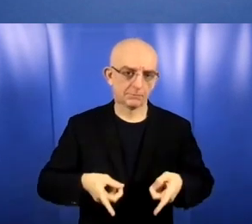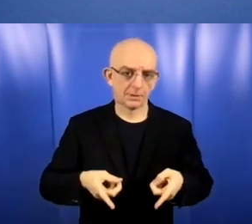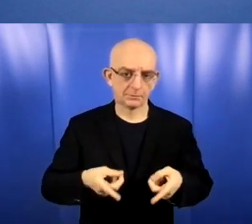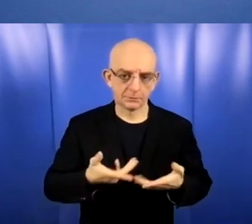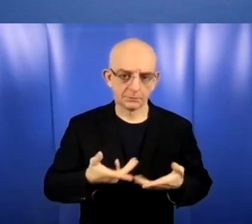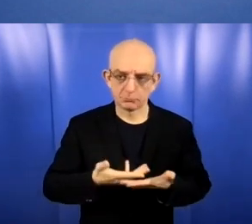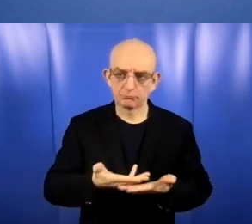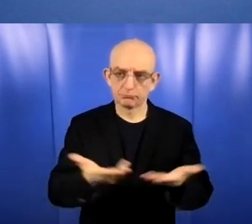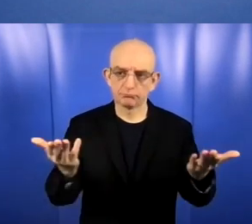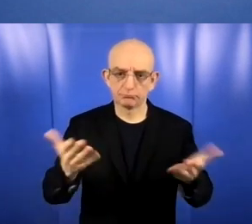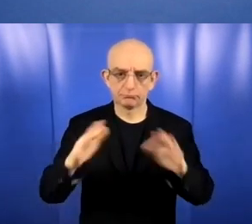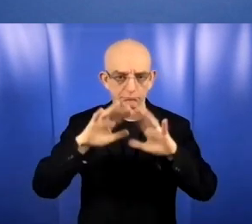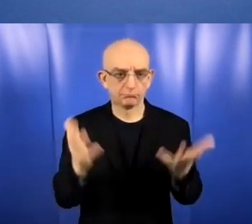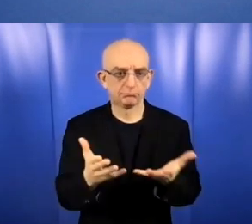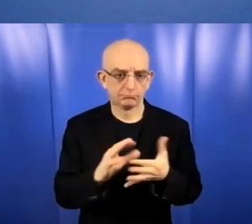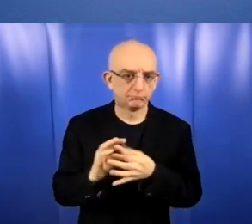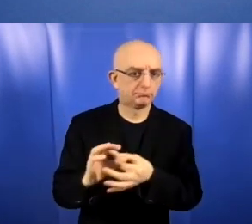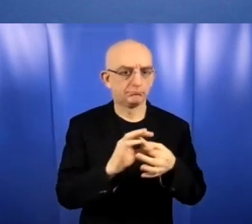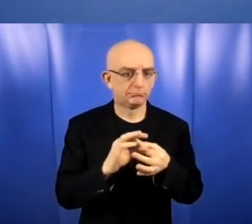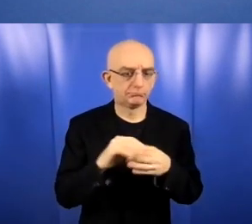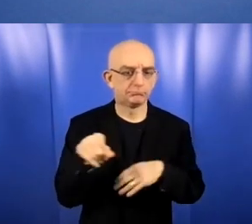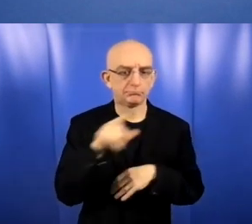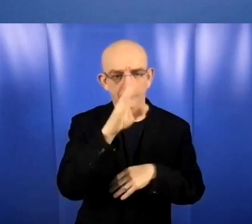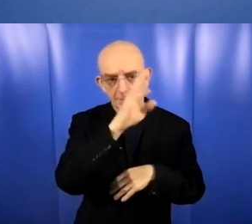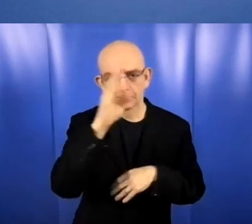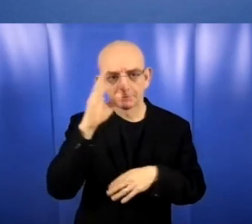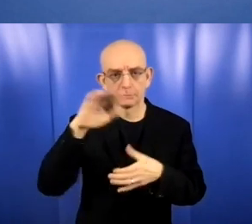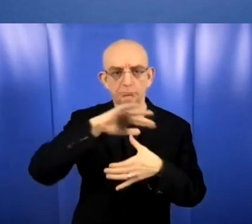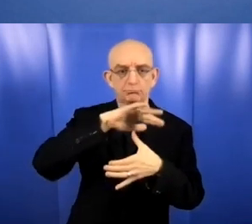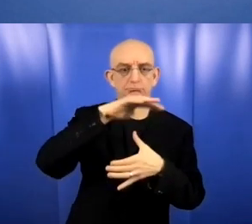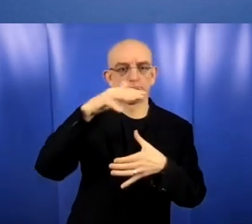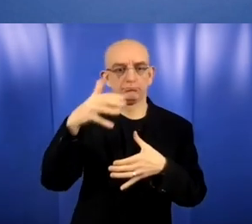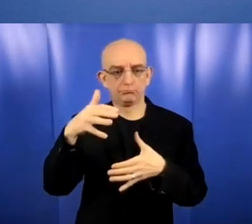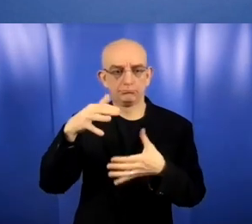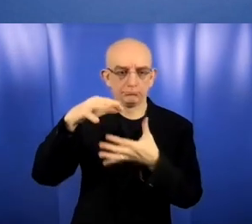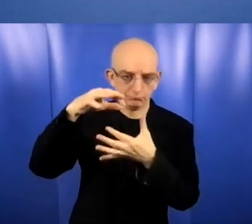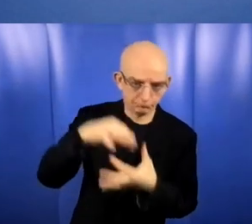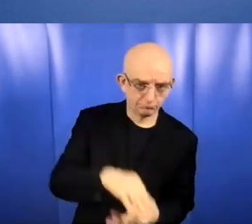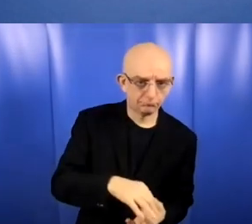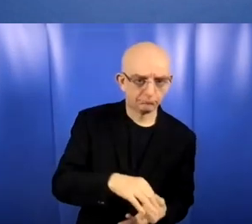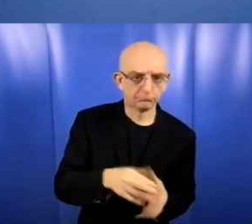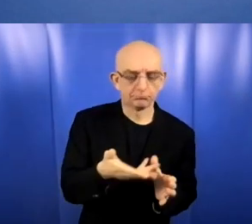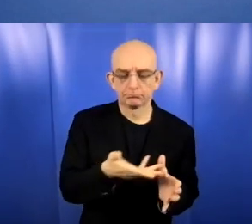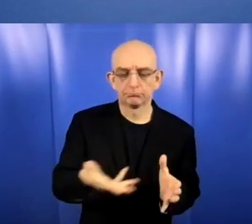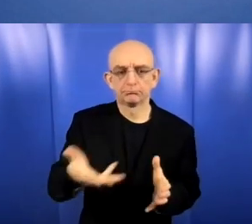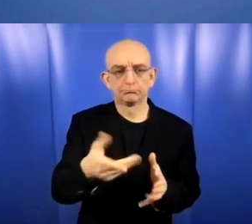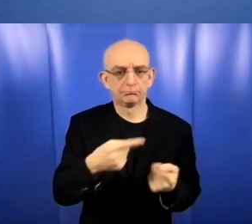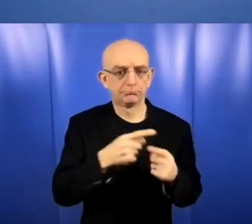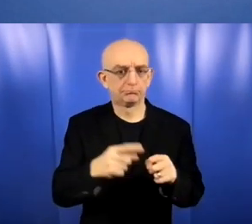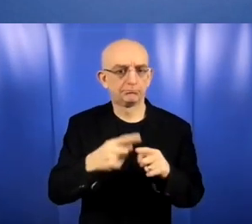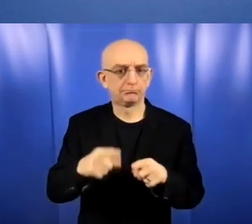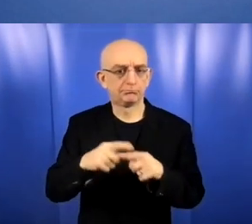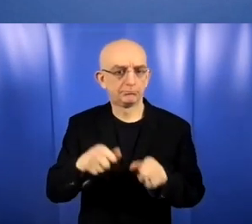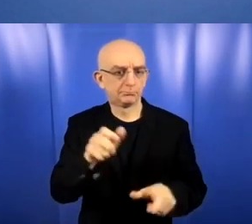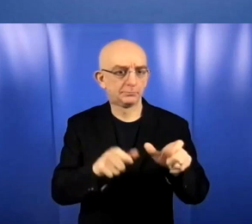academics who are local to the populations who've been displaced. We need this greater burden and responsibility sharing,